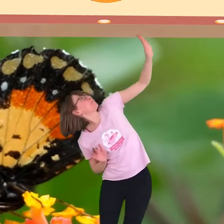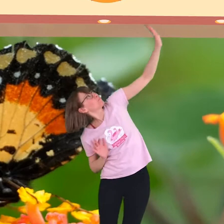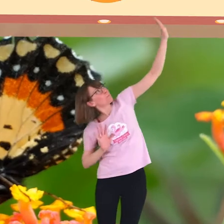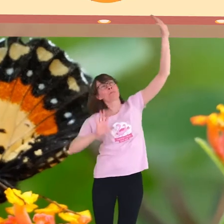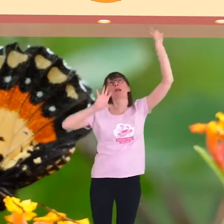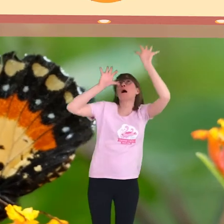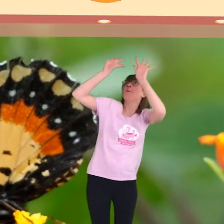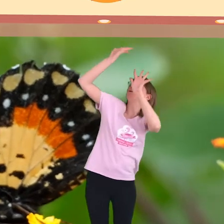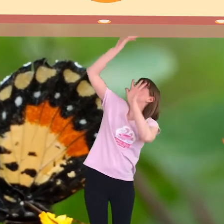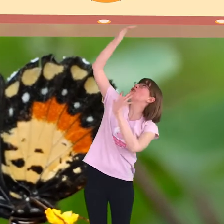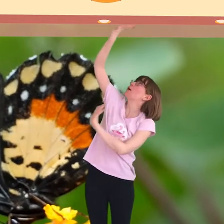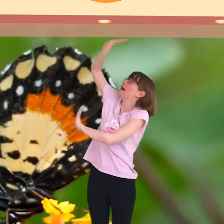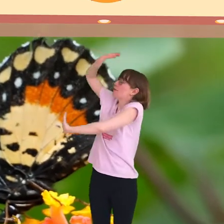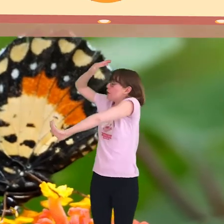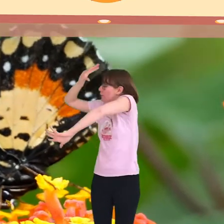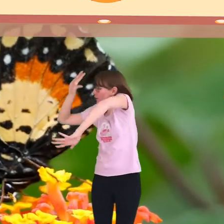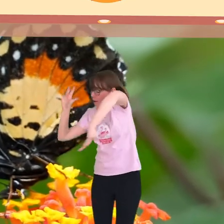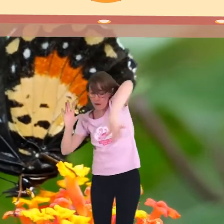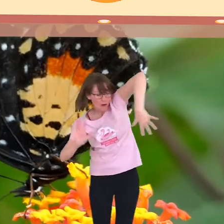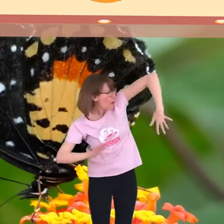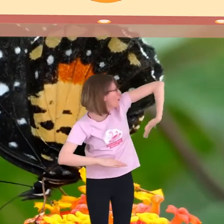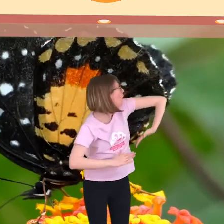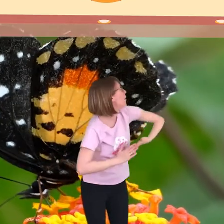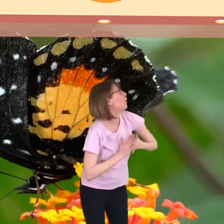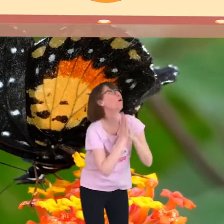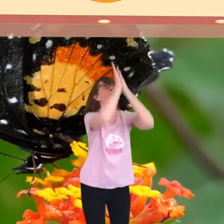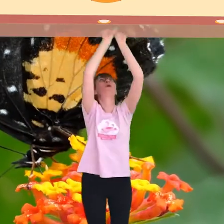pushing. Push our way through.